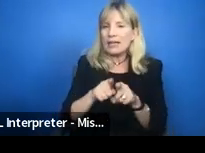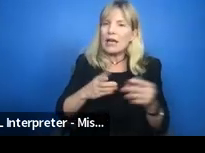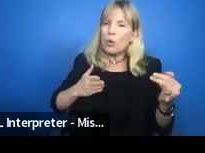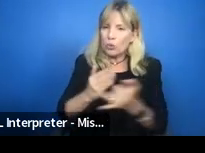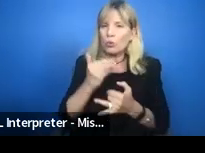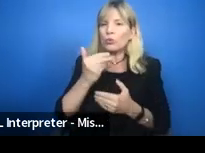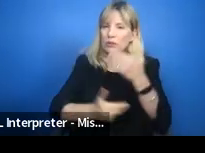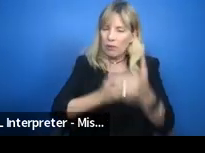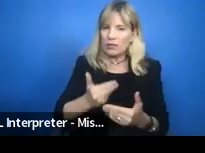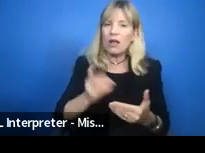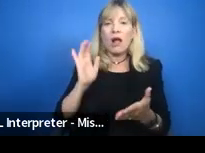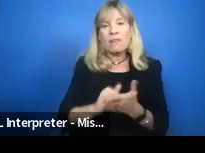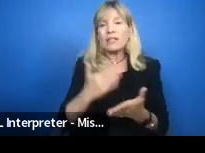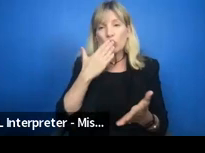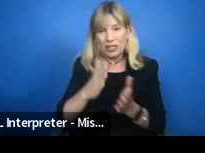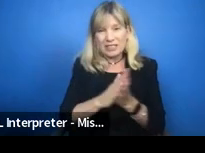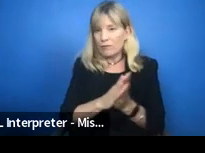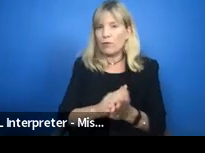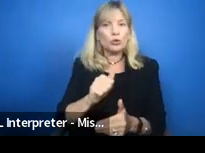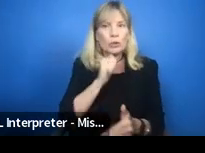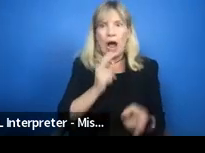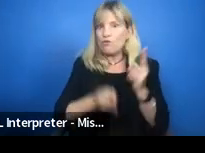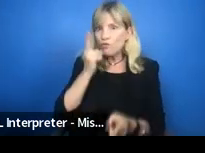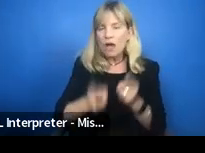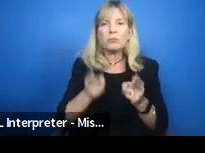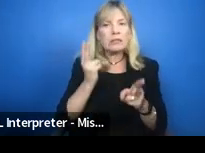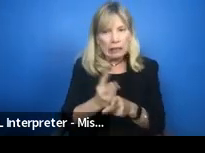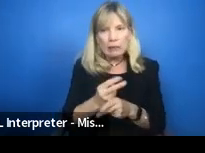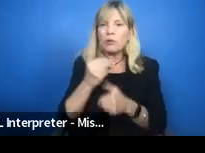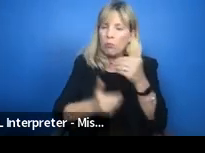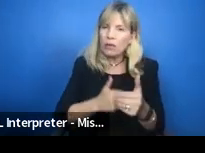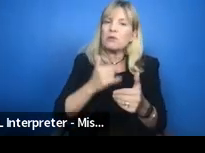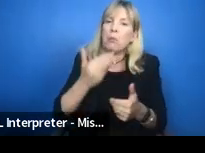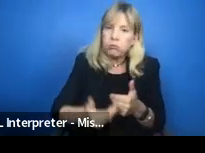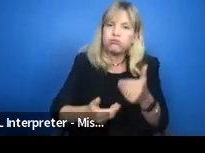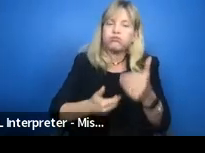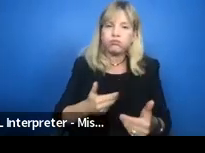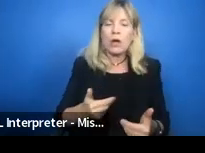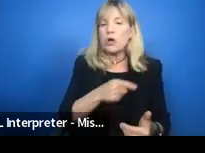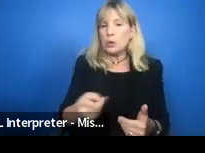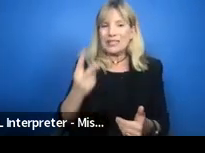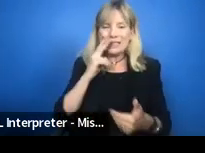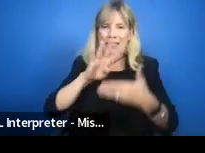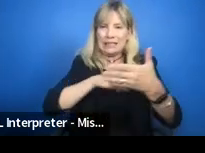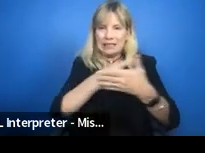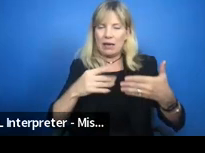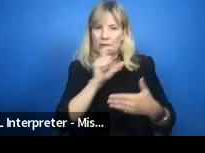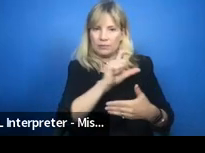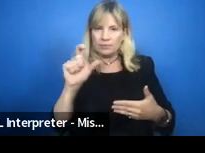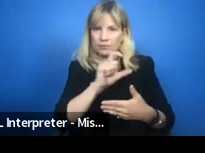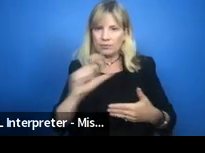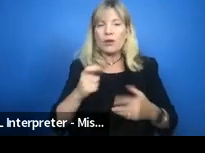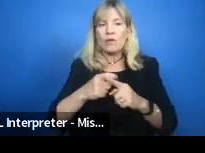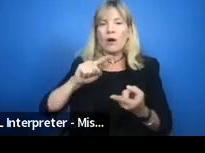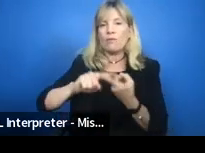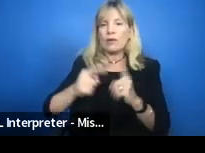process, which is a good incentive for them not to rush. So you can see on this table here from our friends